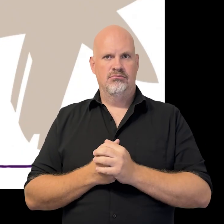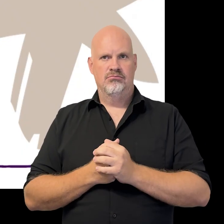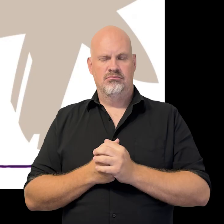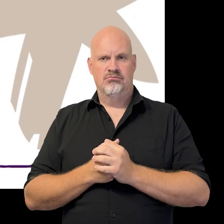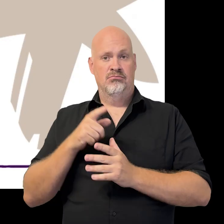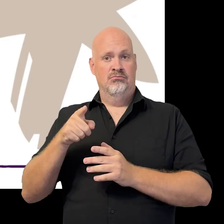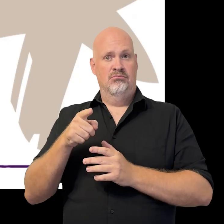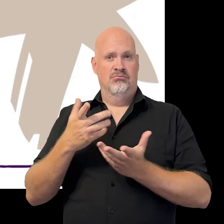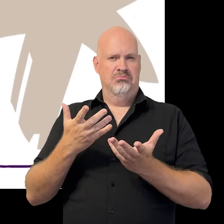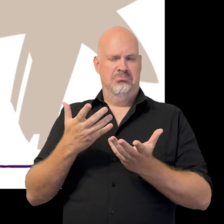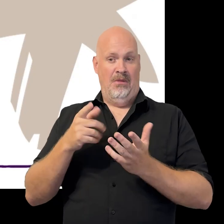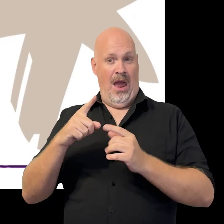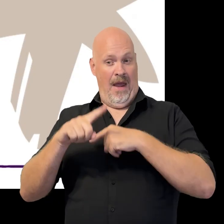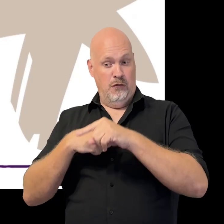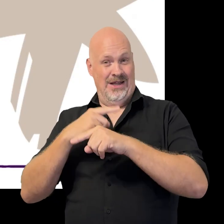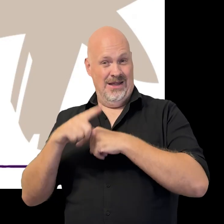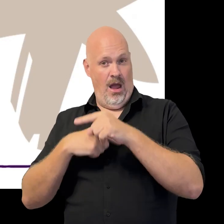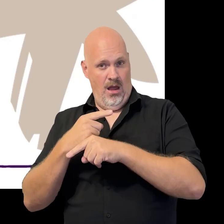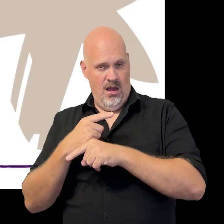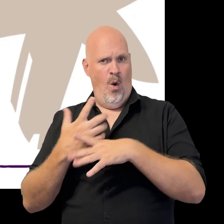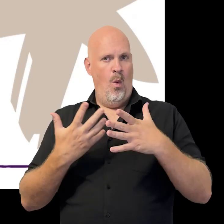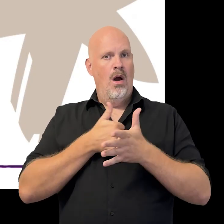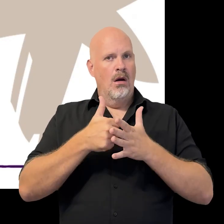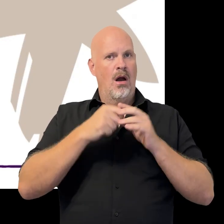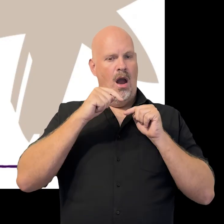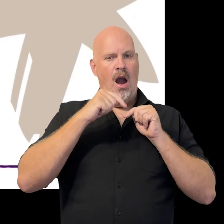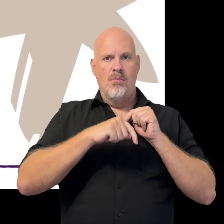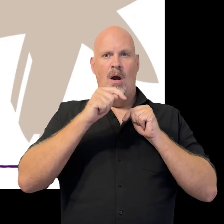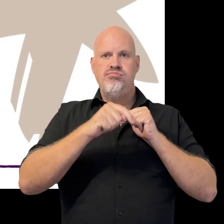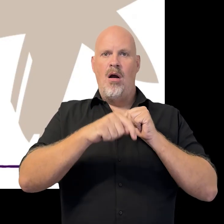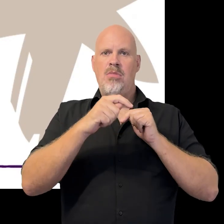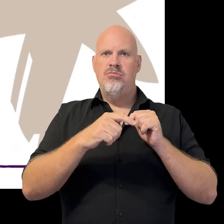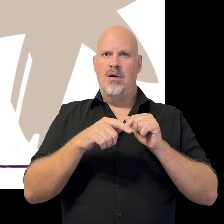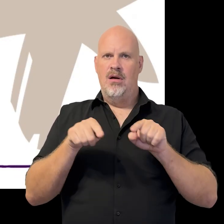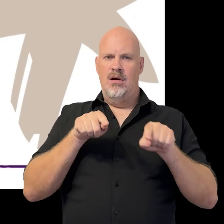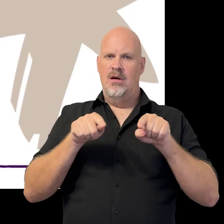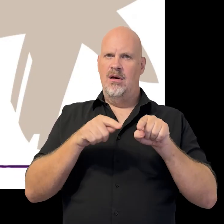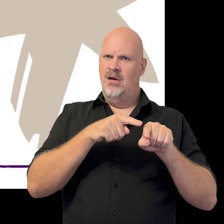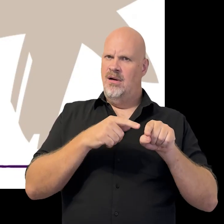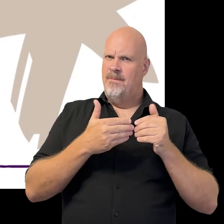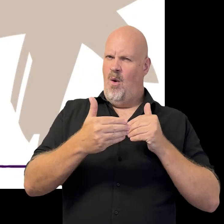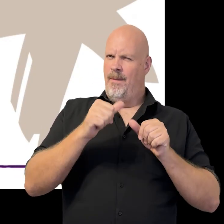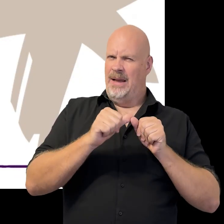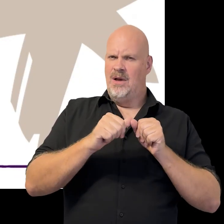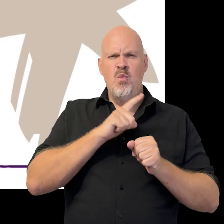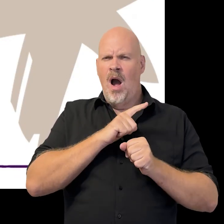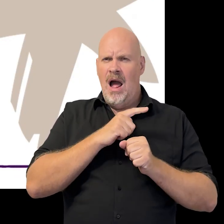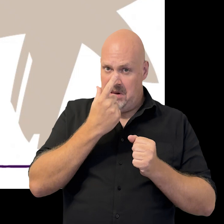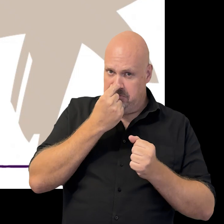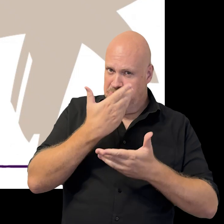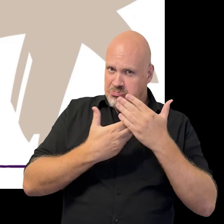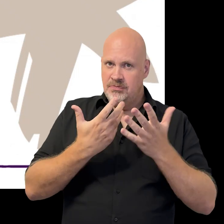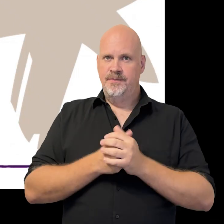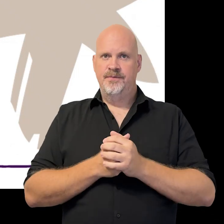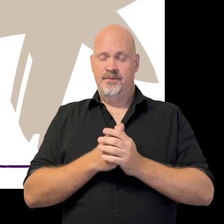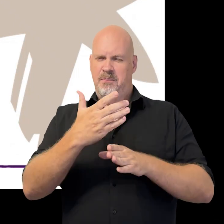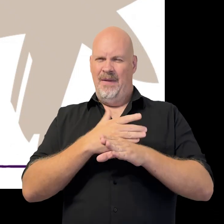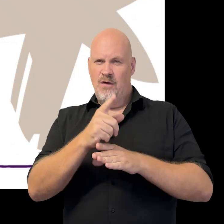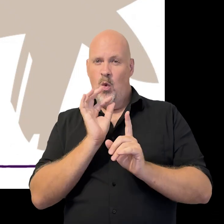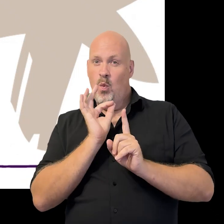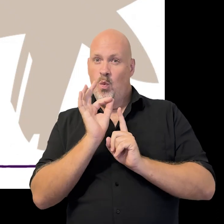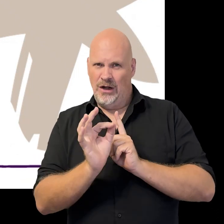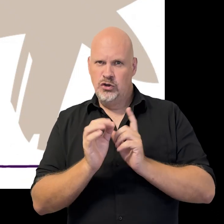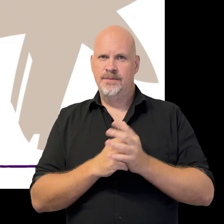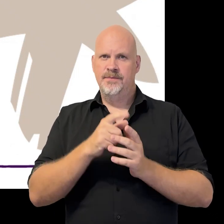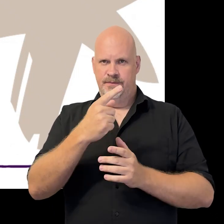subject, and how your findings compare and contrast, but also thinking about the strategic significance to